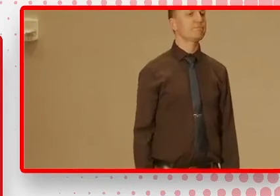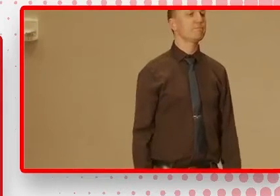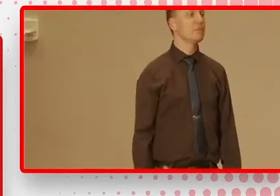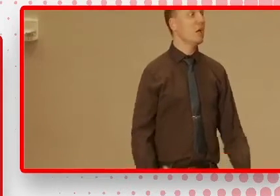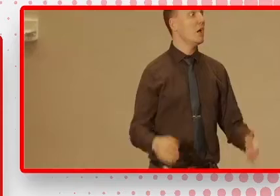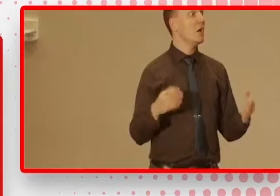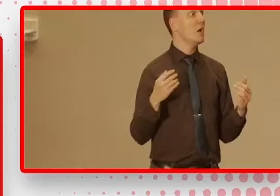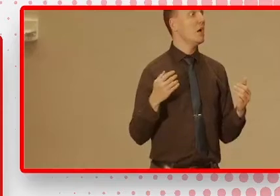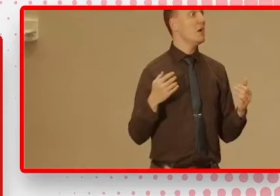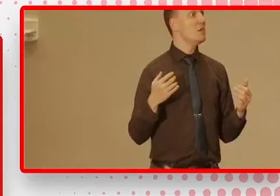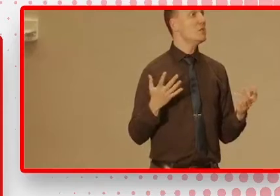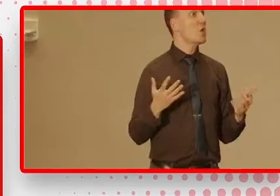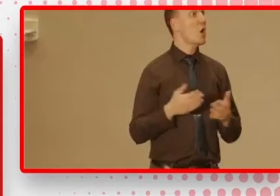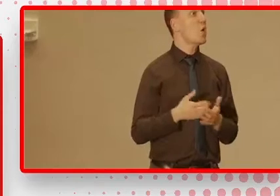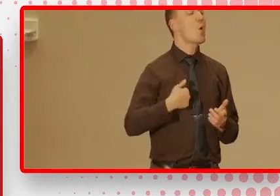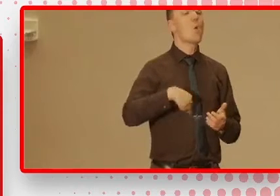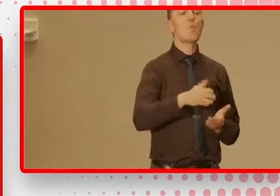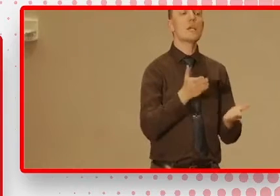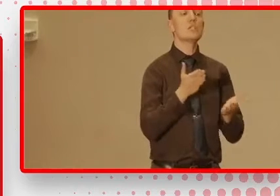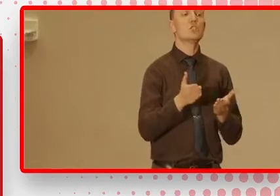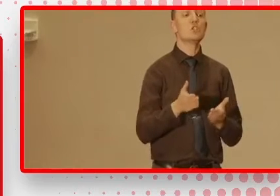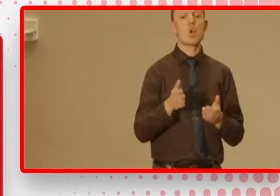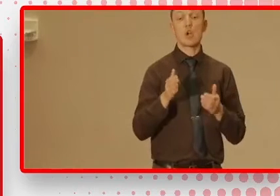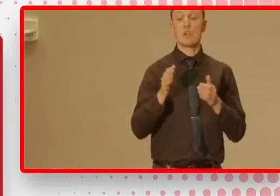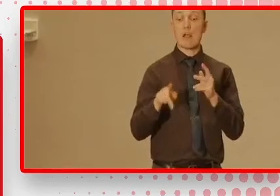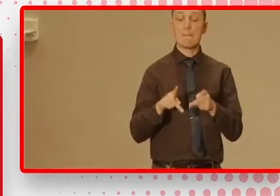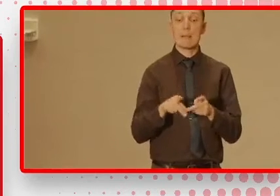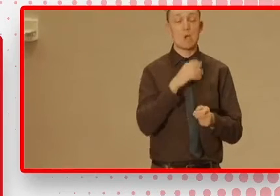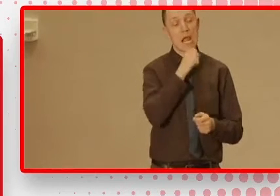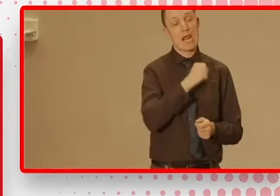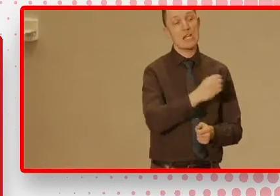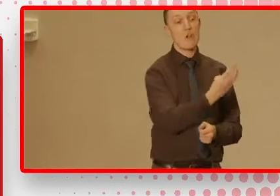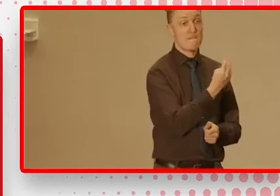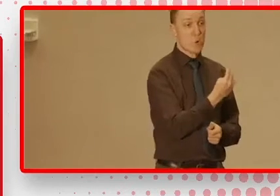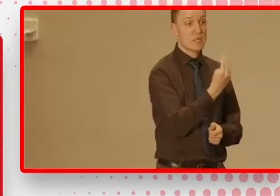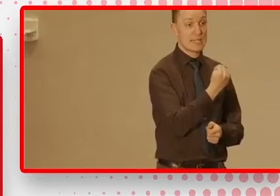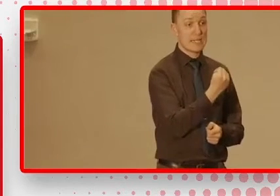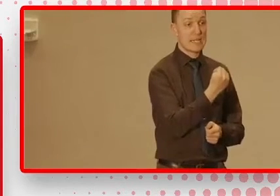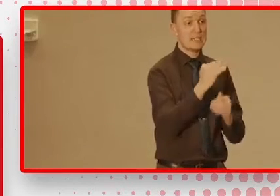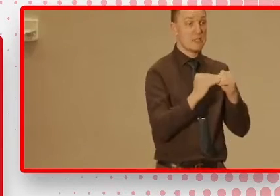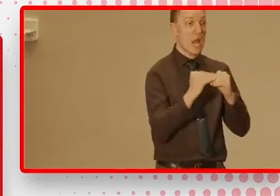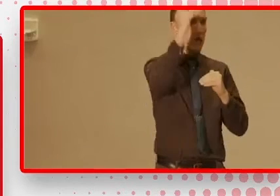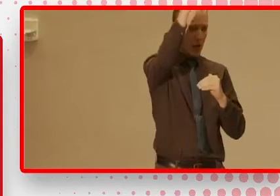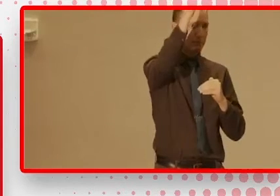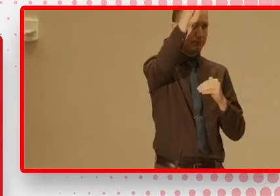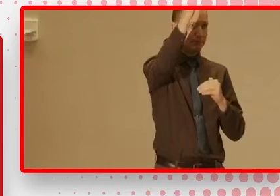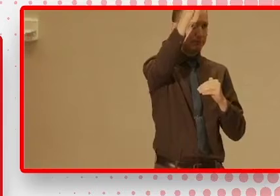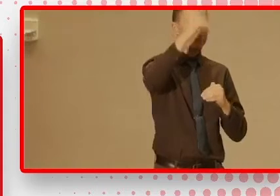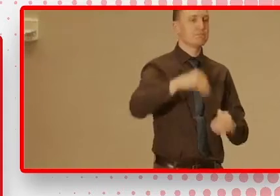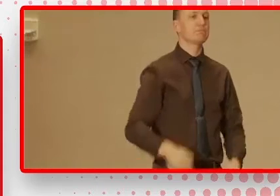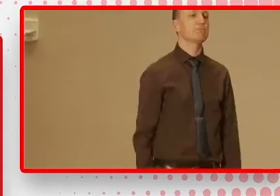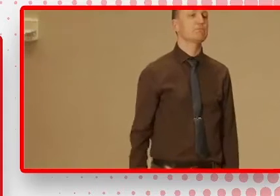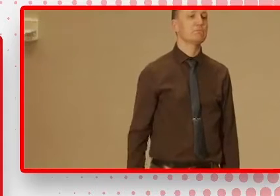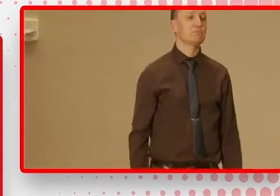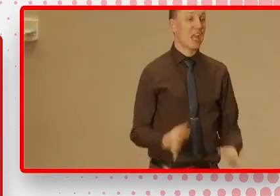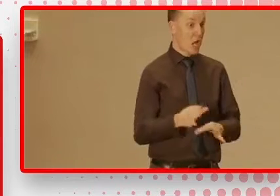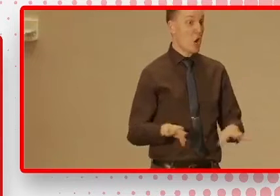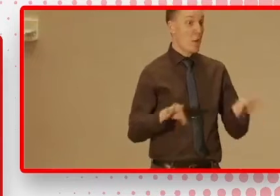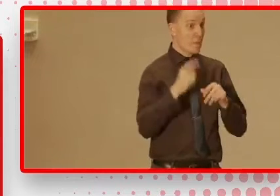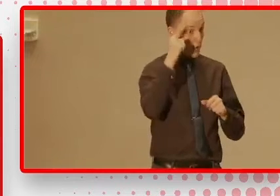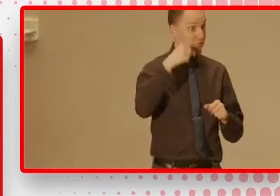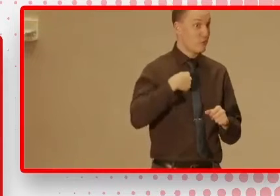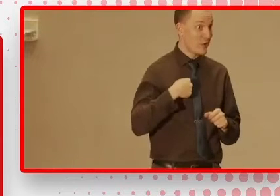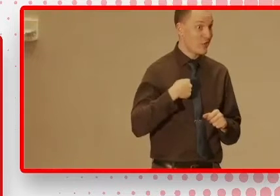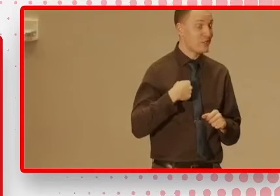So we serve individuals age 14 and up. The big thing for us is you got to be able